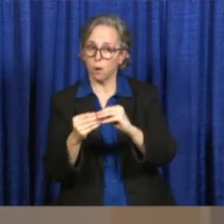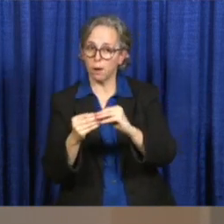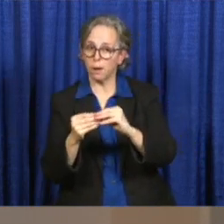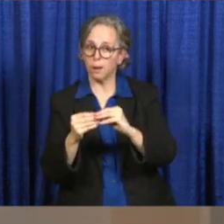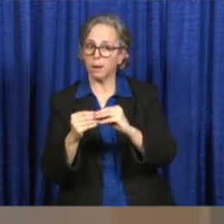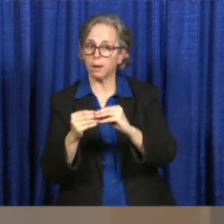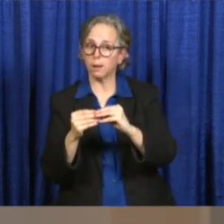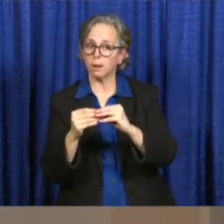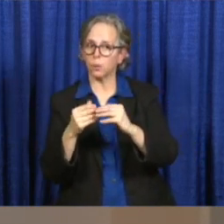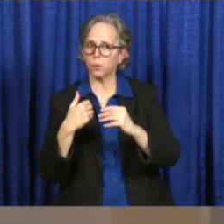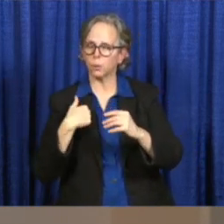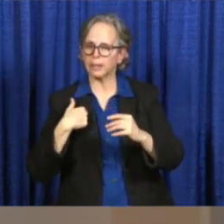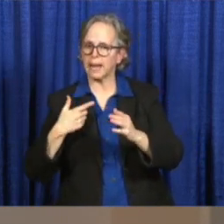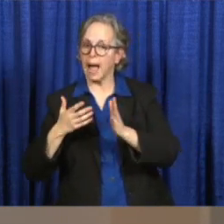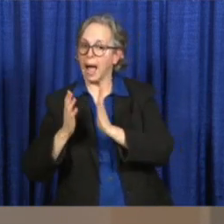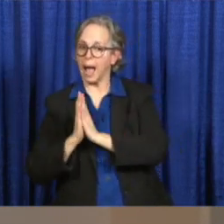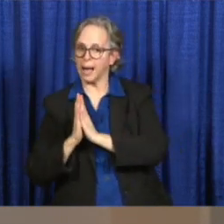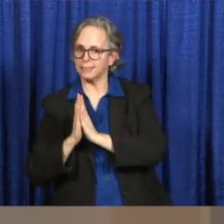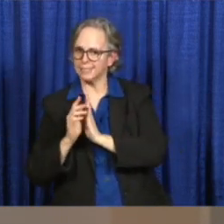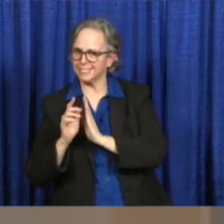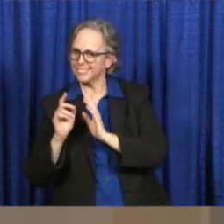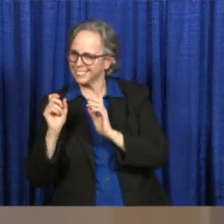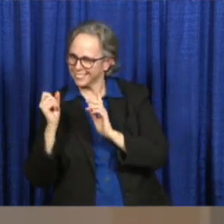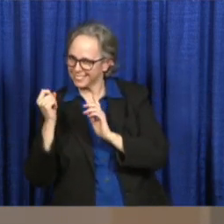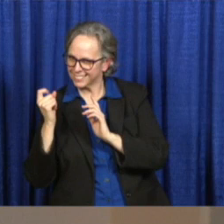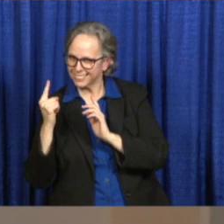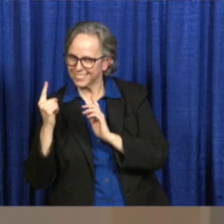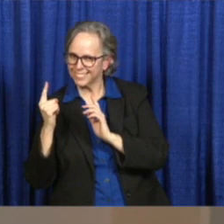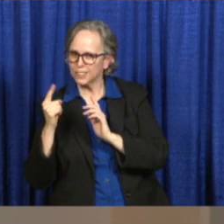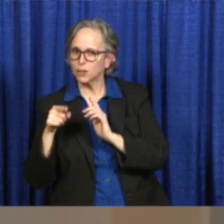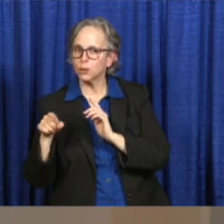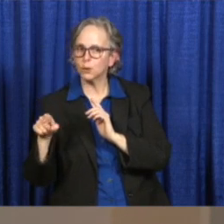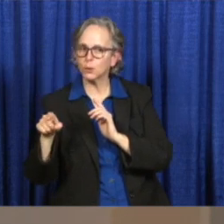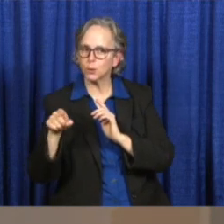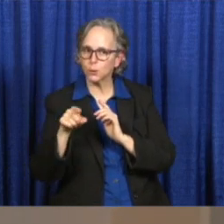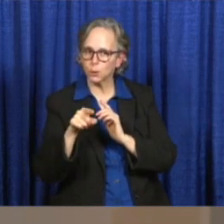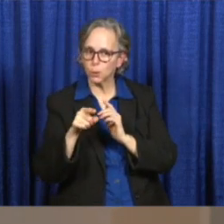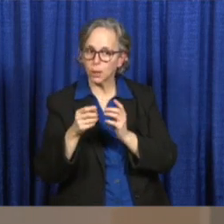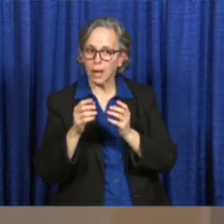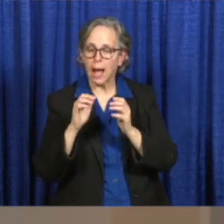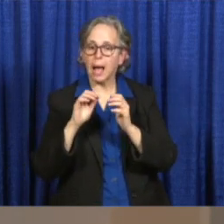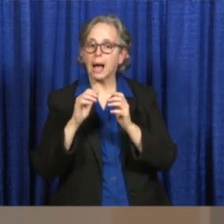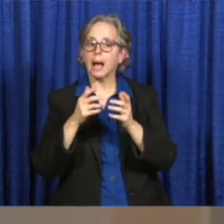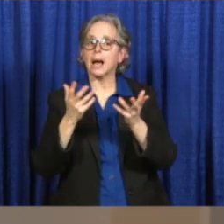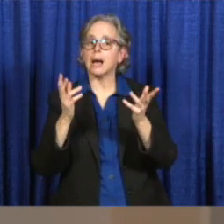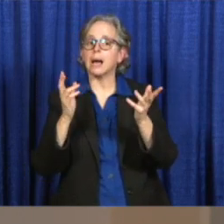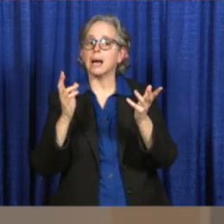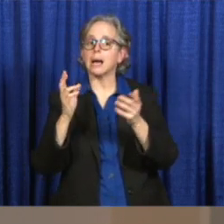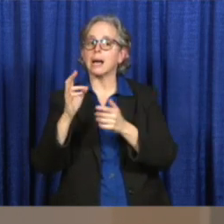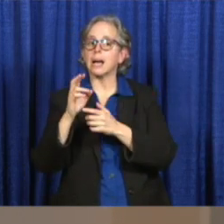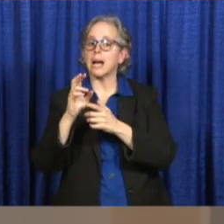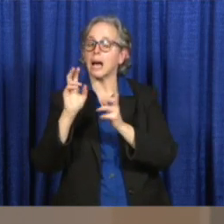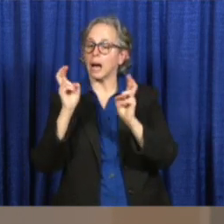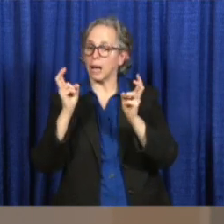there under the order. So the requesting part, this is very consistent with what New York and California